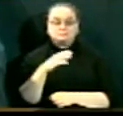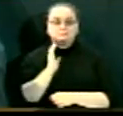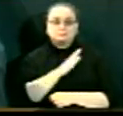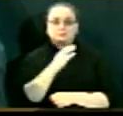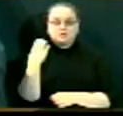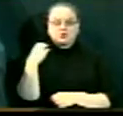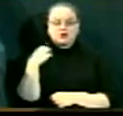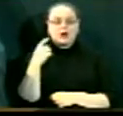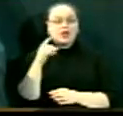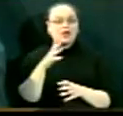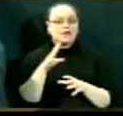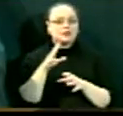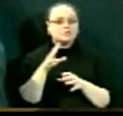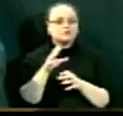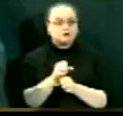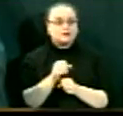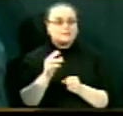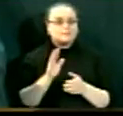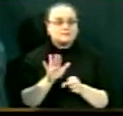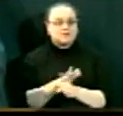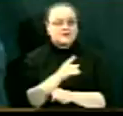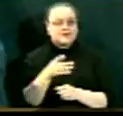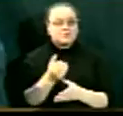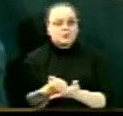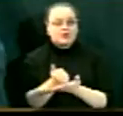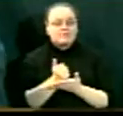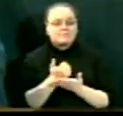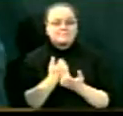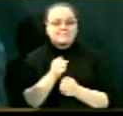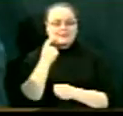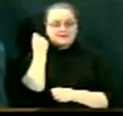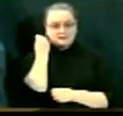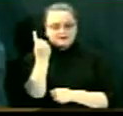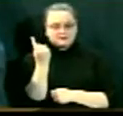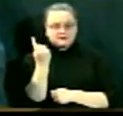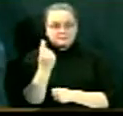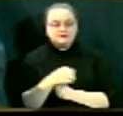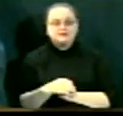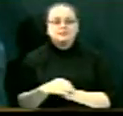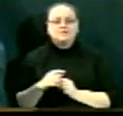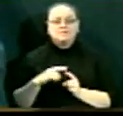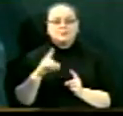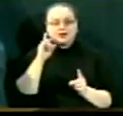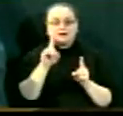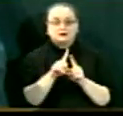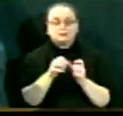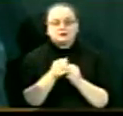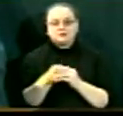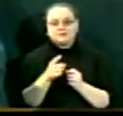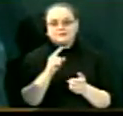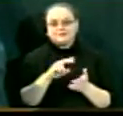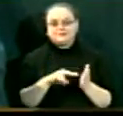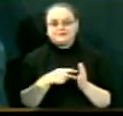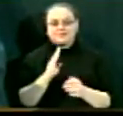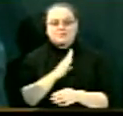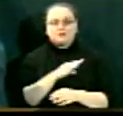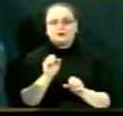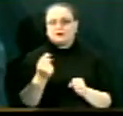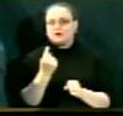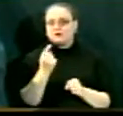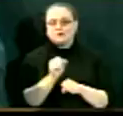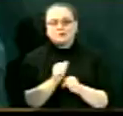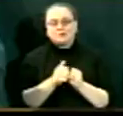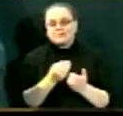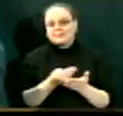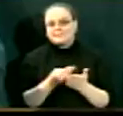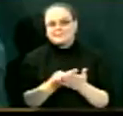fully that you will help us make this understandable, but I agree with you. I mean, the board only can work with the